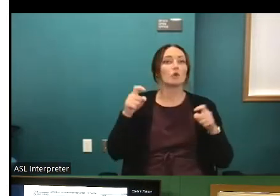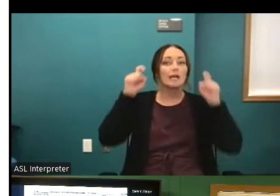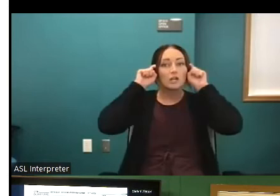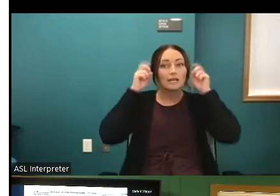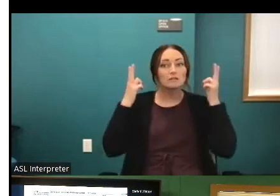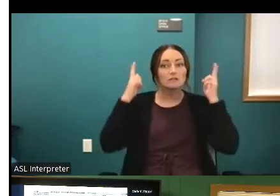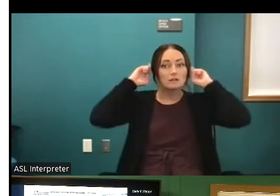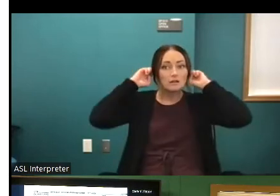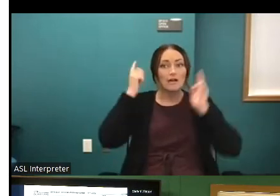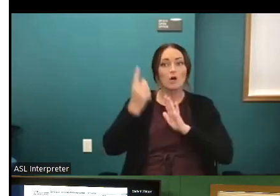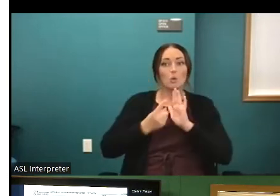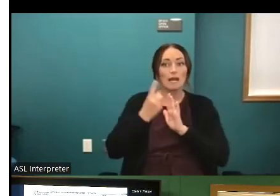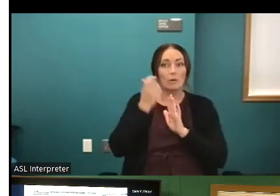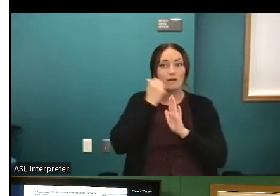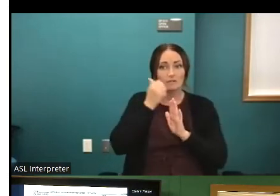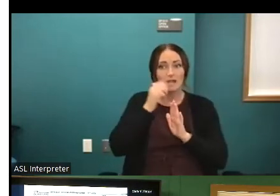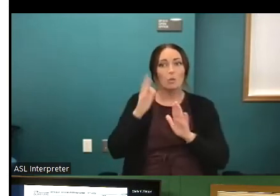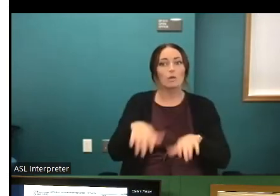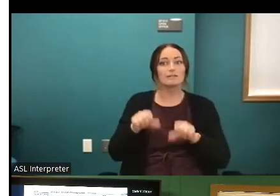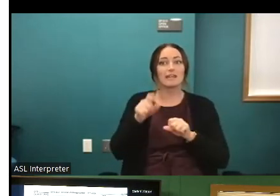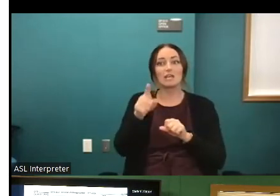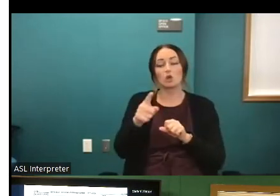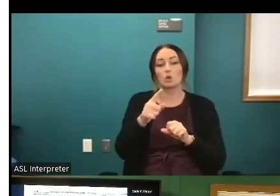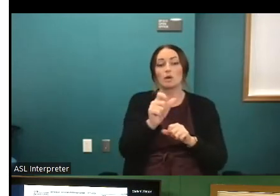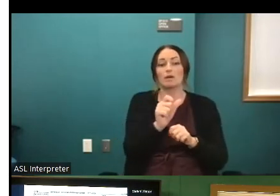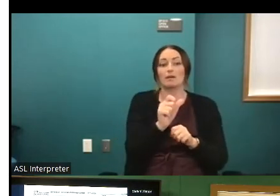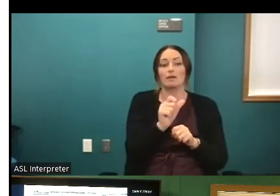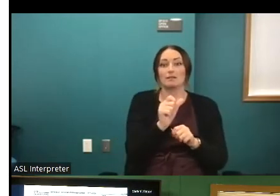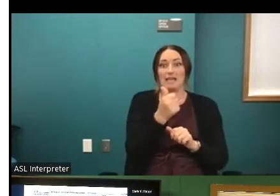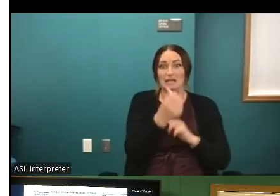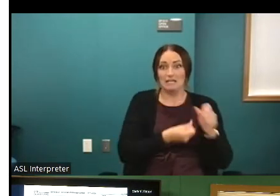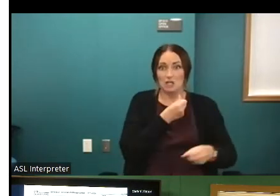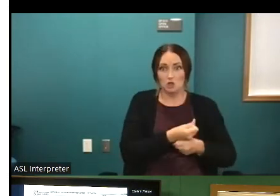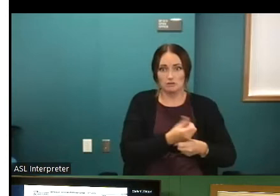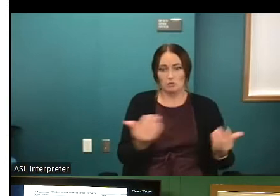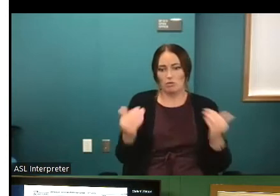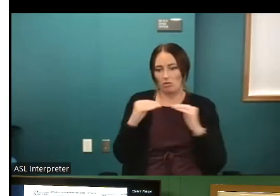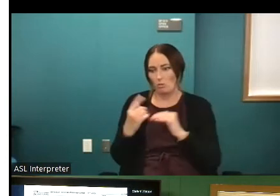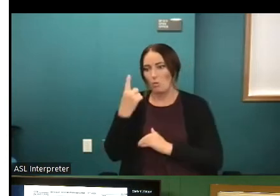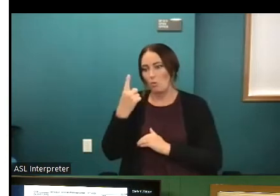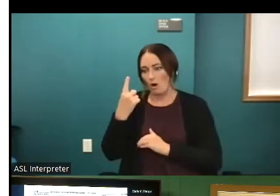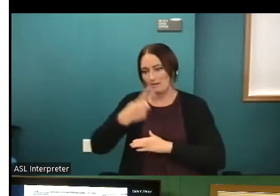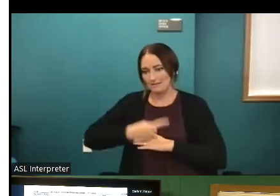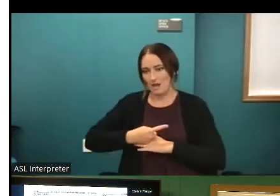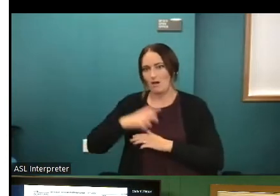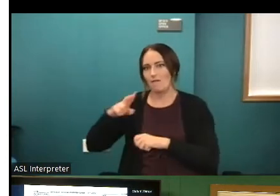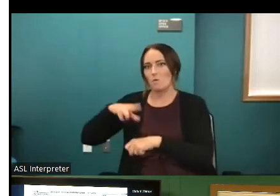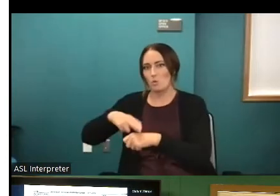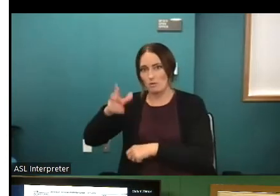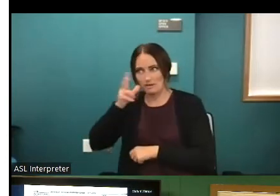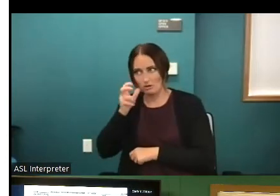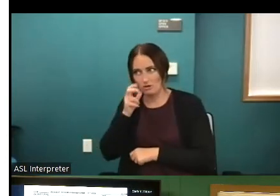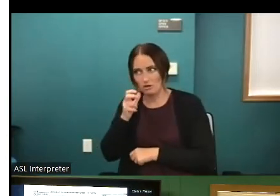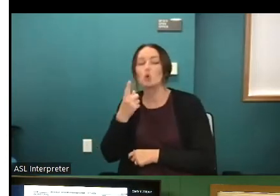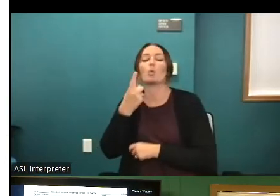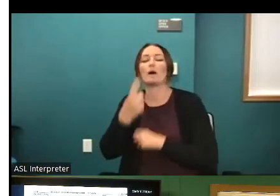CIs for an hour a day, it will take you like 10 years to make up 1 year of normal hearing. And